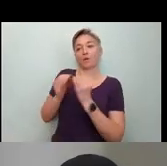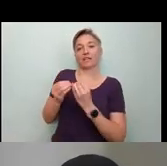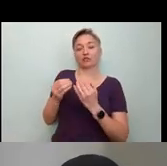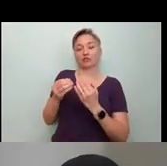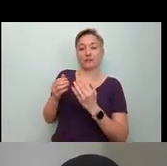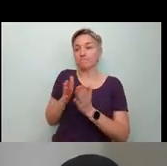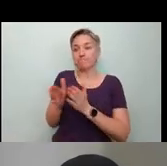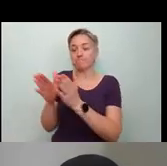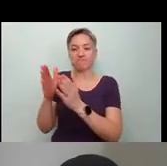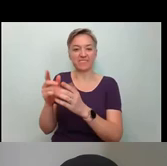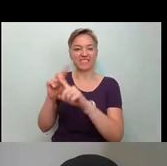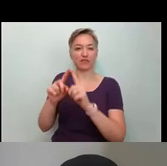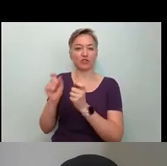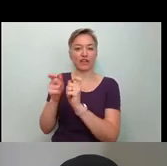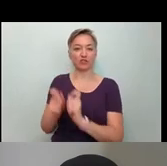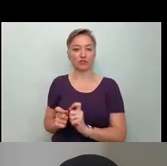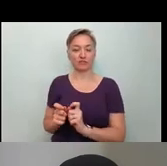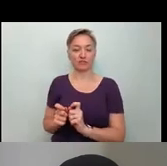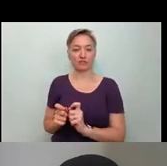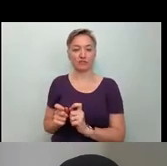have engaged